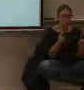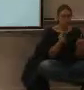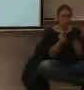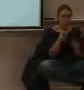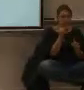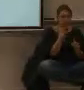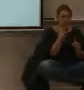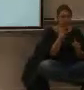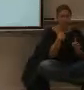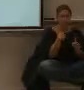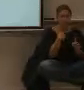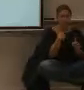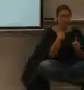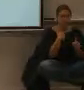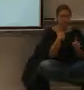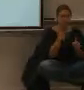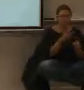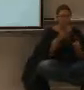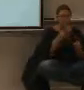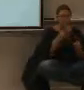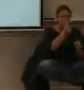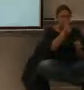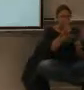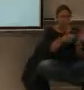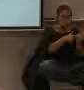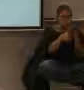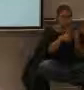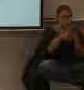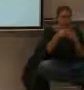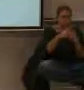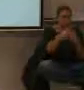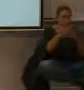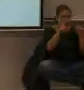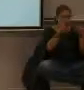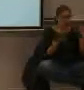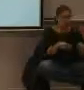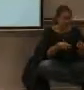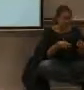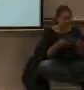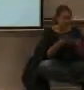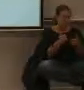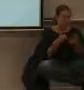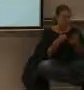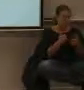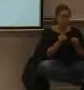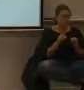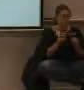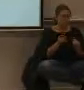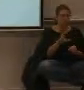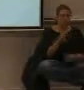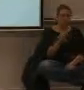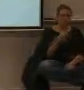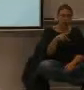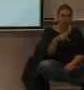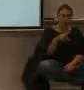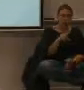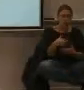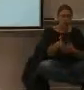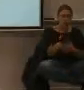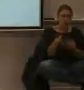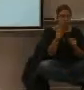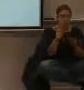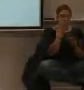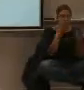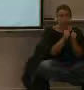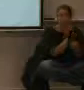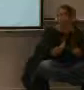there's not as rigorous of a required period of testing before people put In addition, you can imagine with this